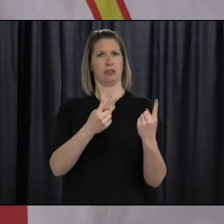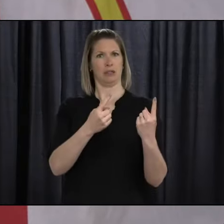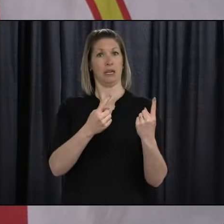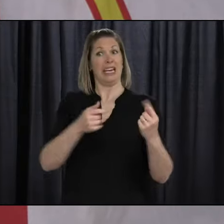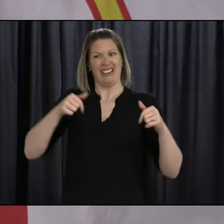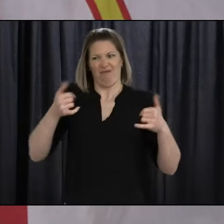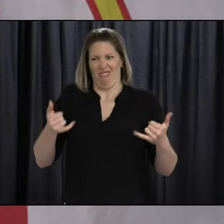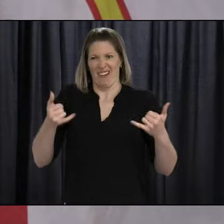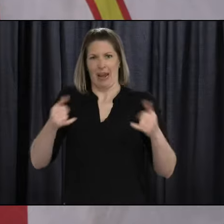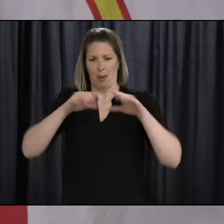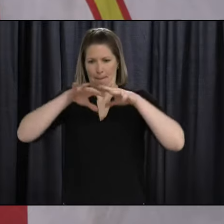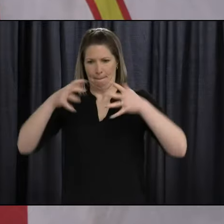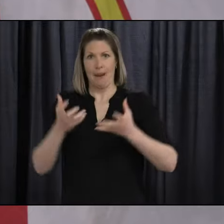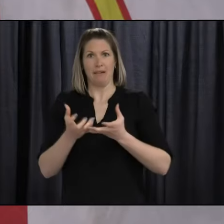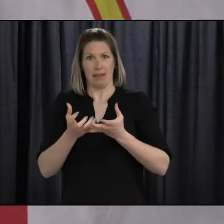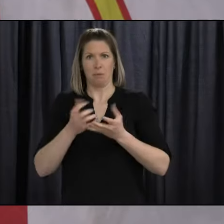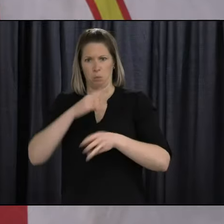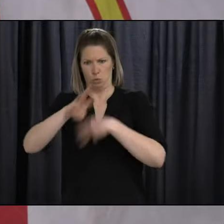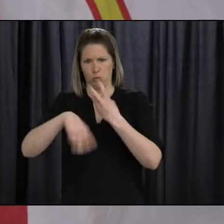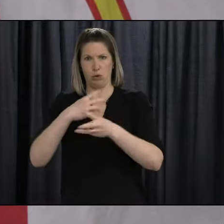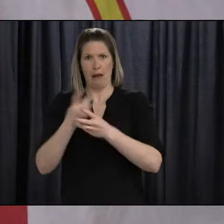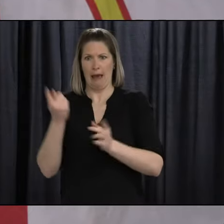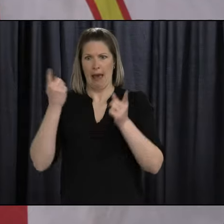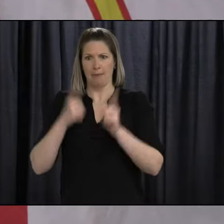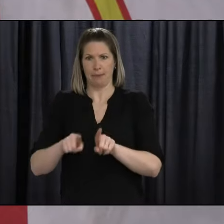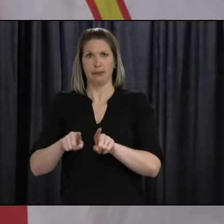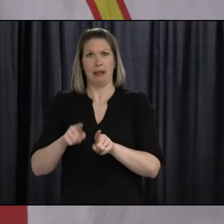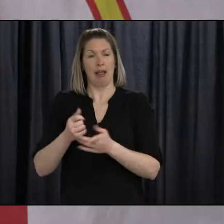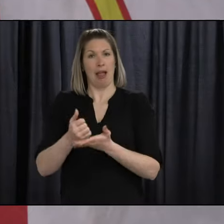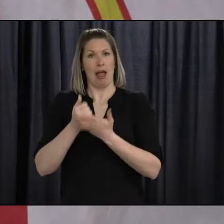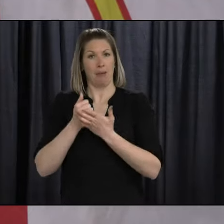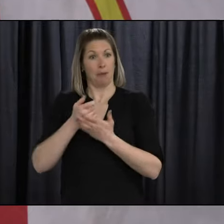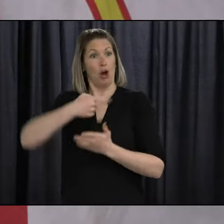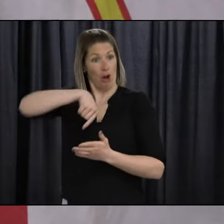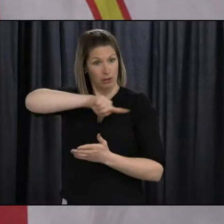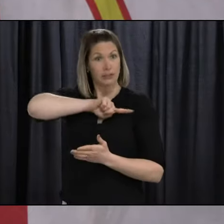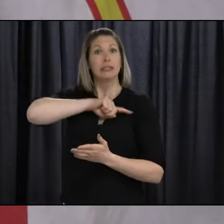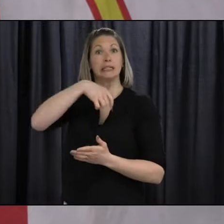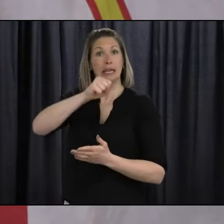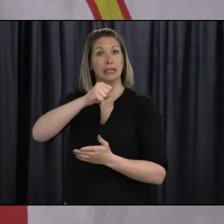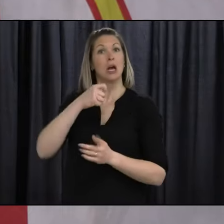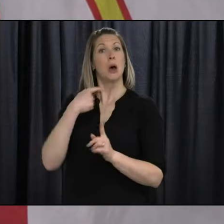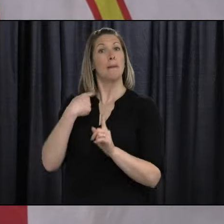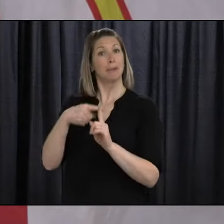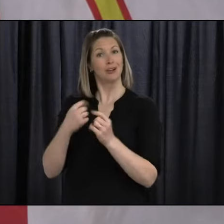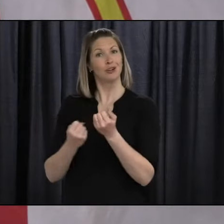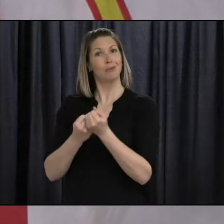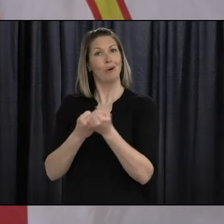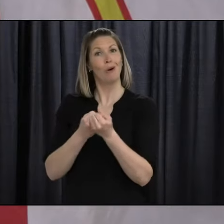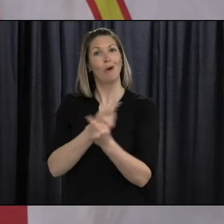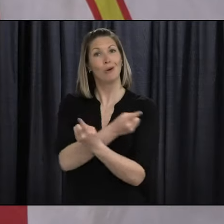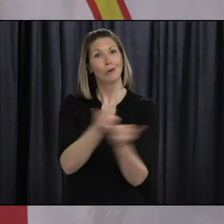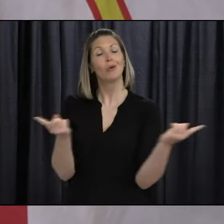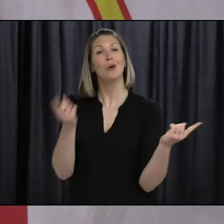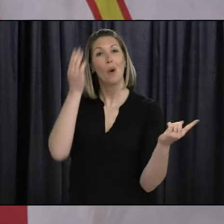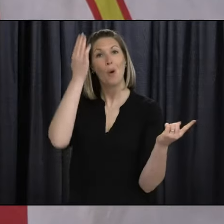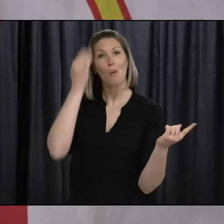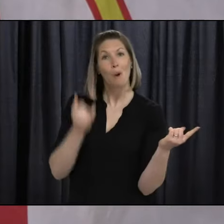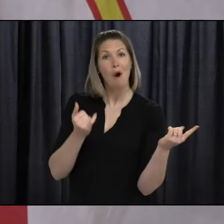value in how we treat mental health within our society as well. But it's important for us, and we recognize this, and we've invested some